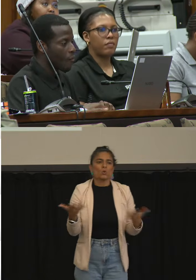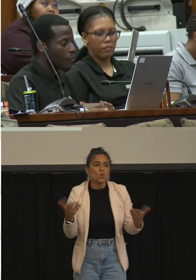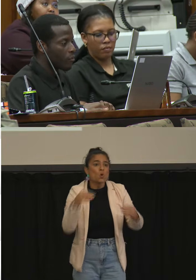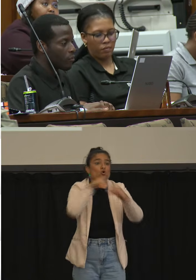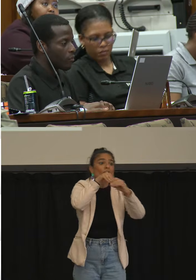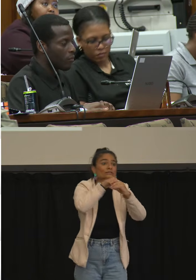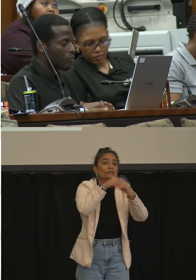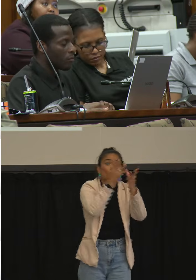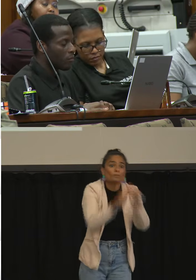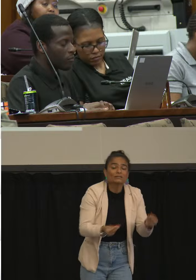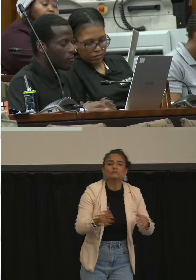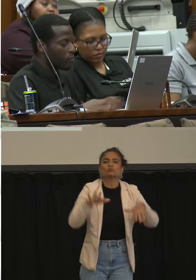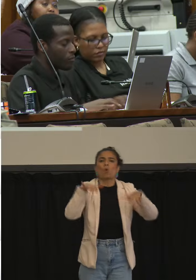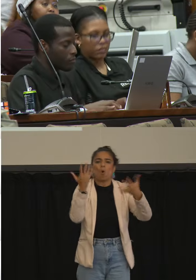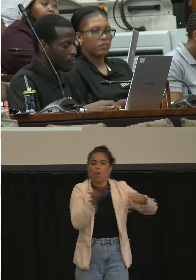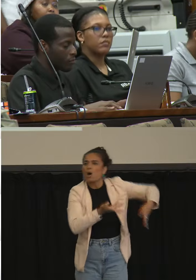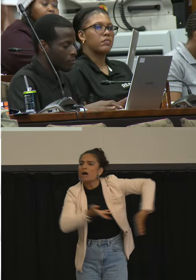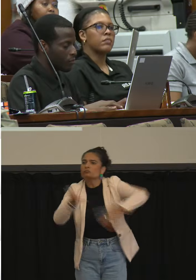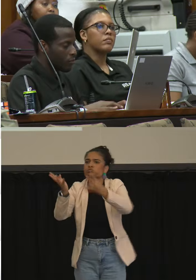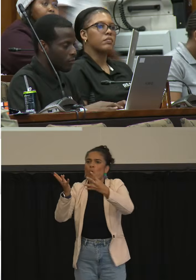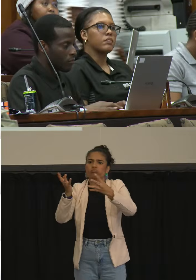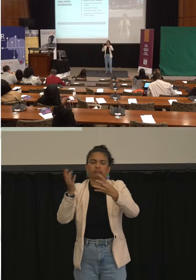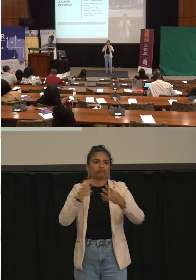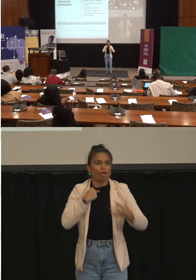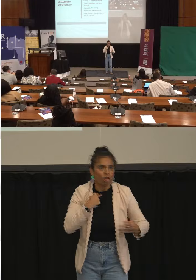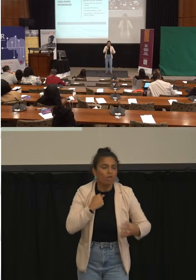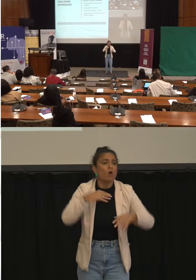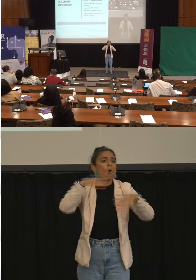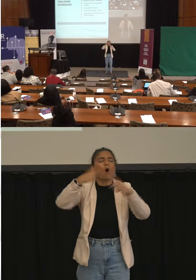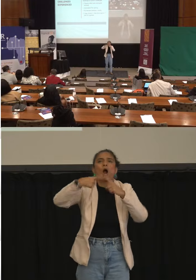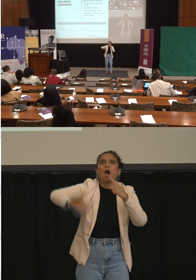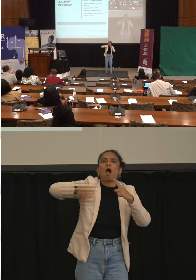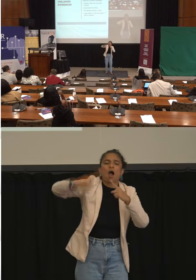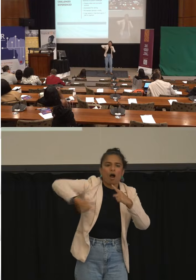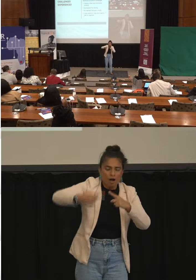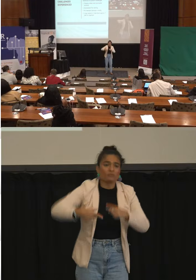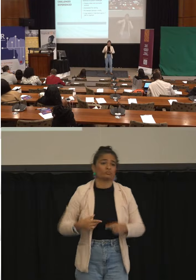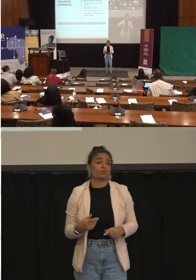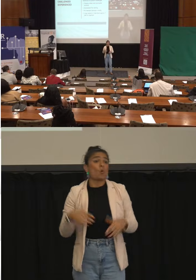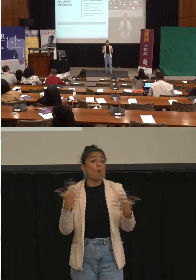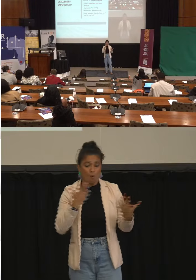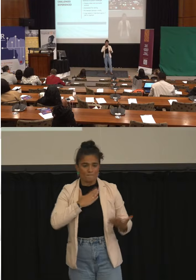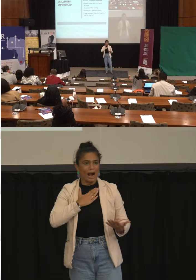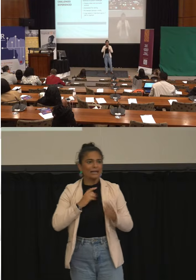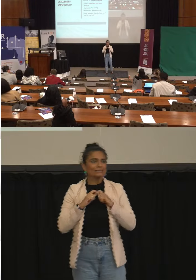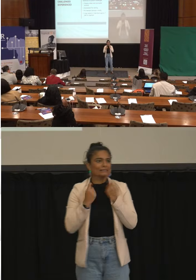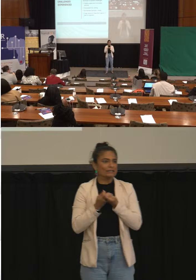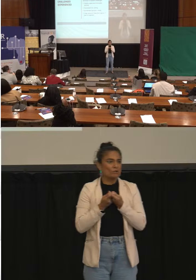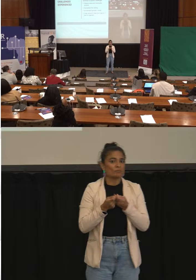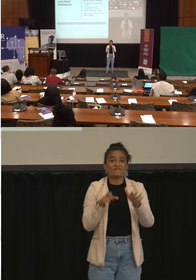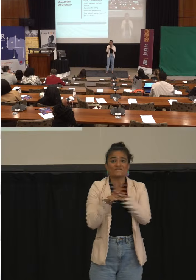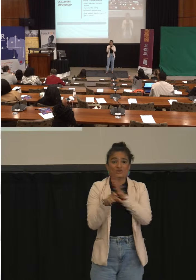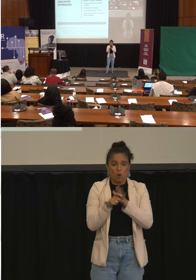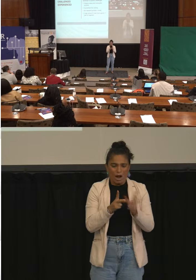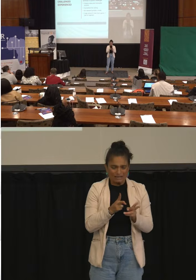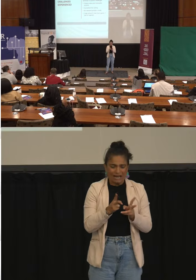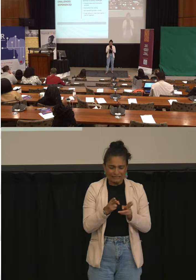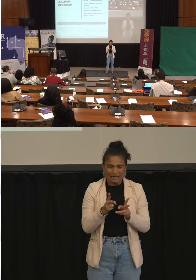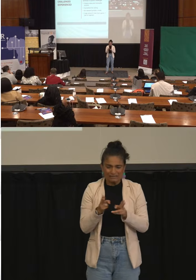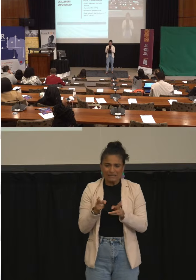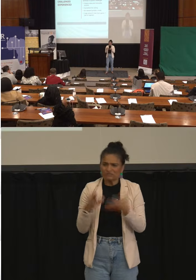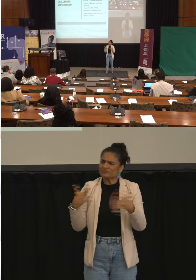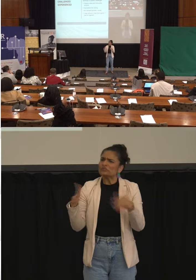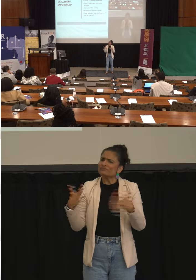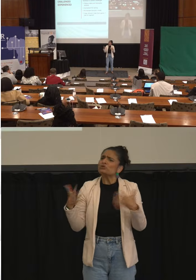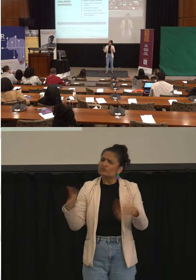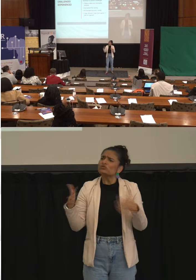okay, there are things missing, or there's content missing, or something wasn't uploaded correctly, or took long to download or